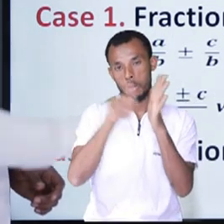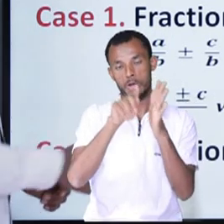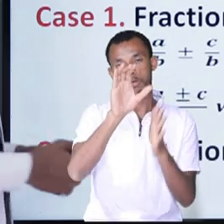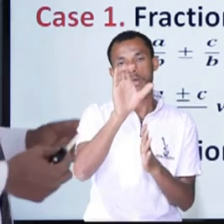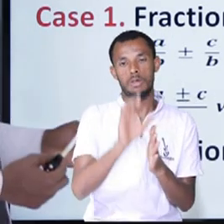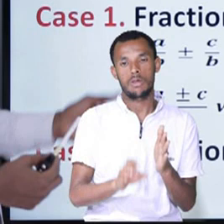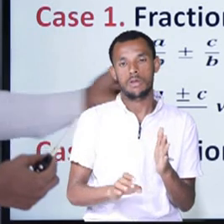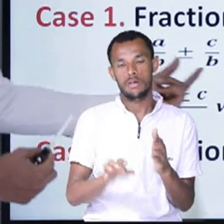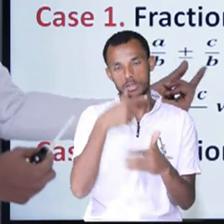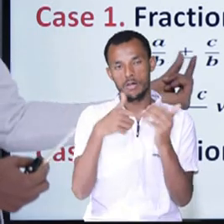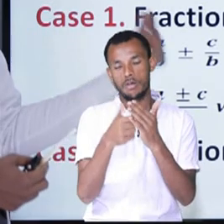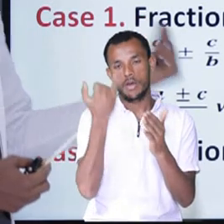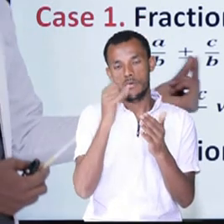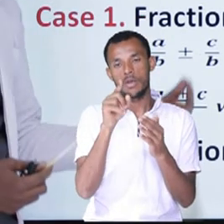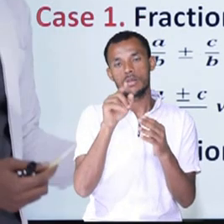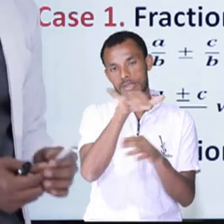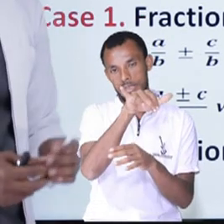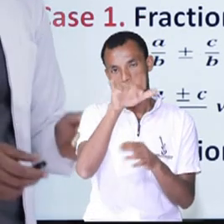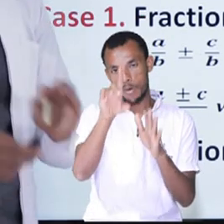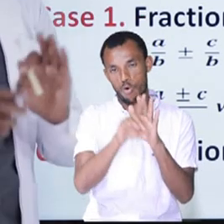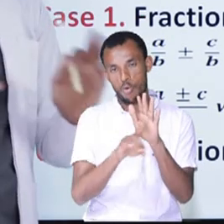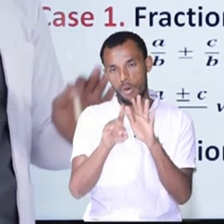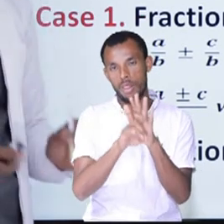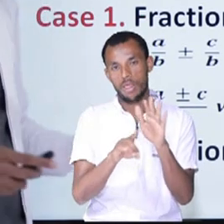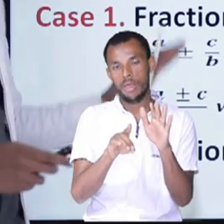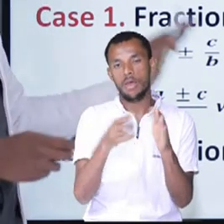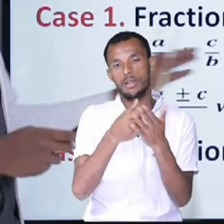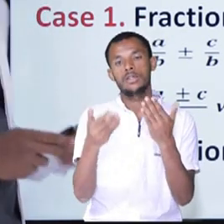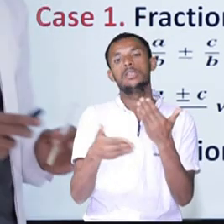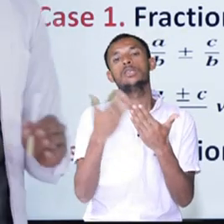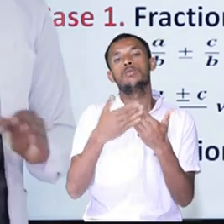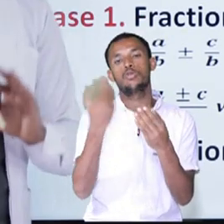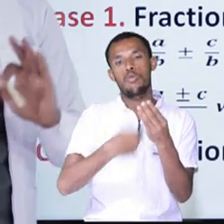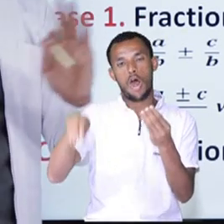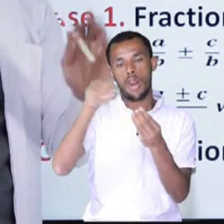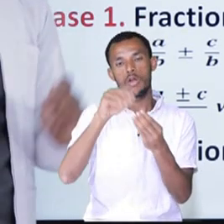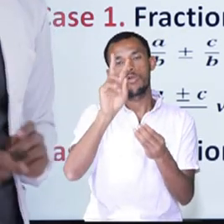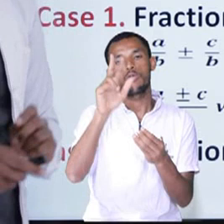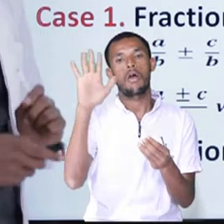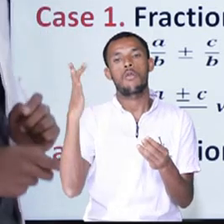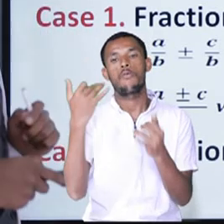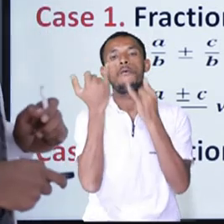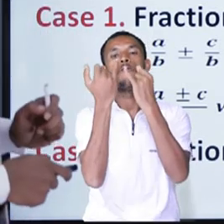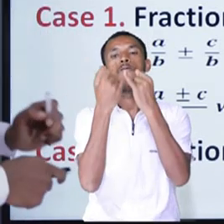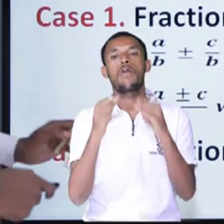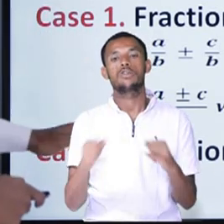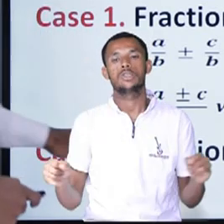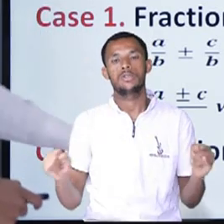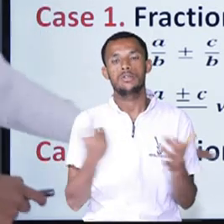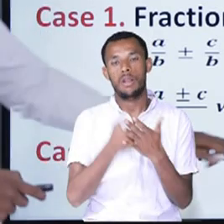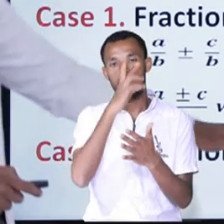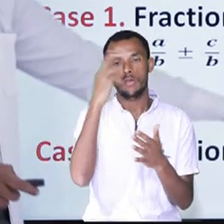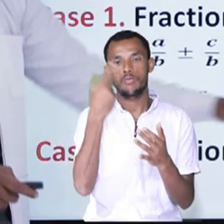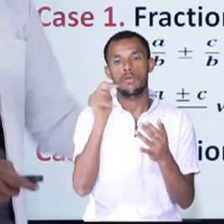minus c. Therefore, if it is the same denominator, it's so simple to add two kinds of fraction. In the case